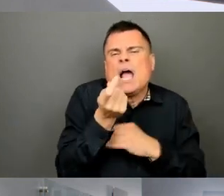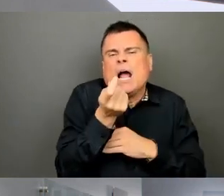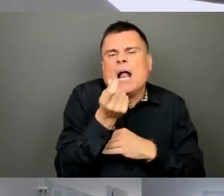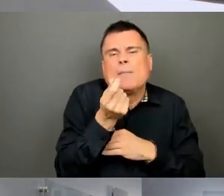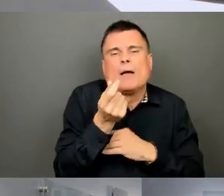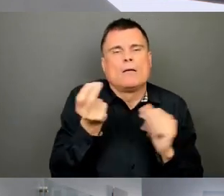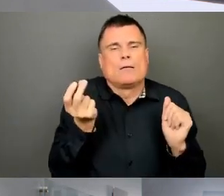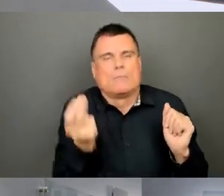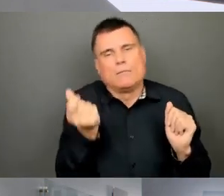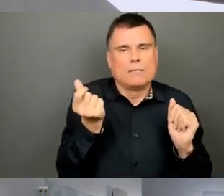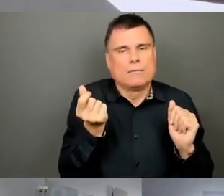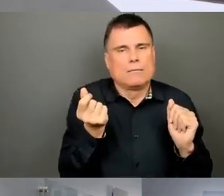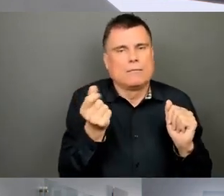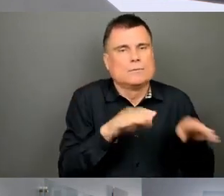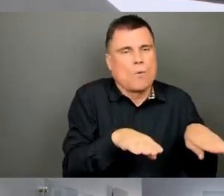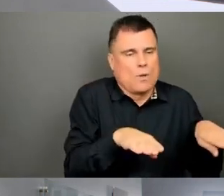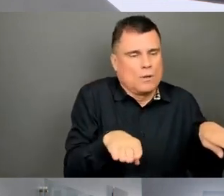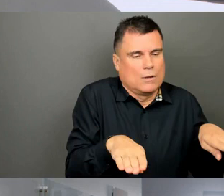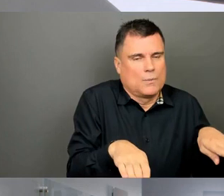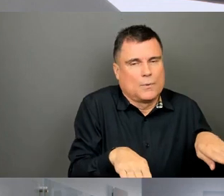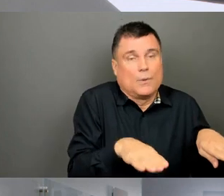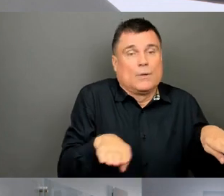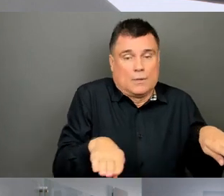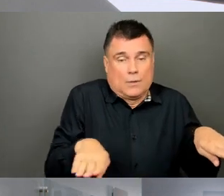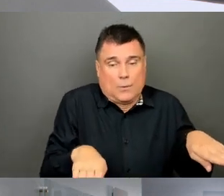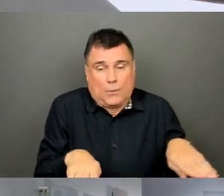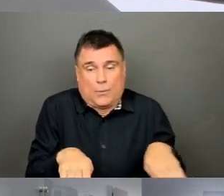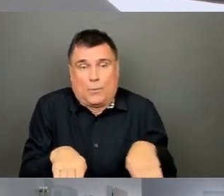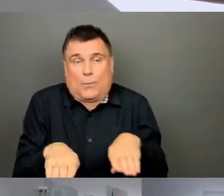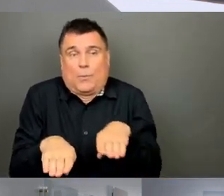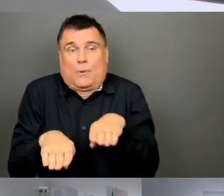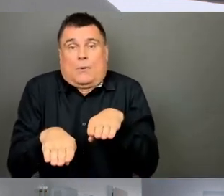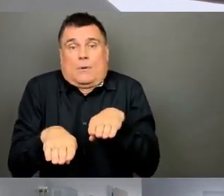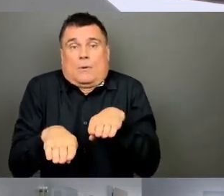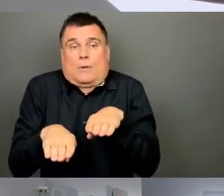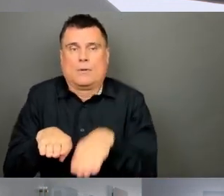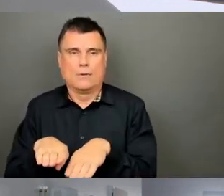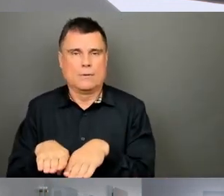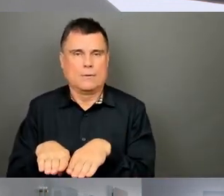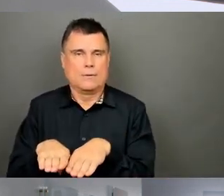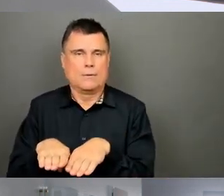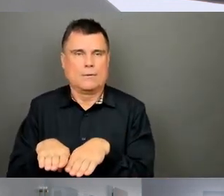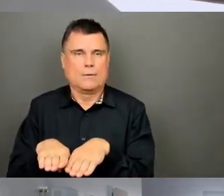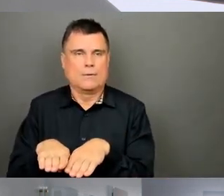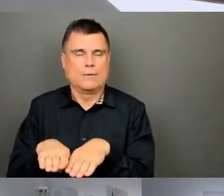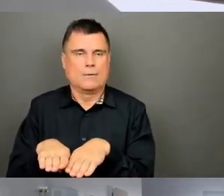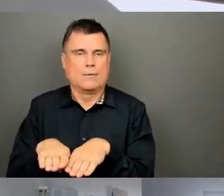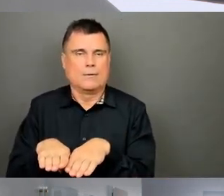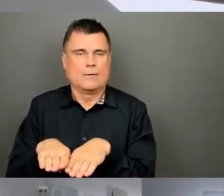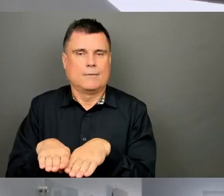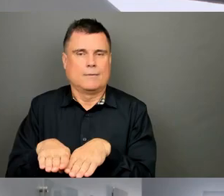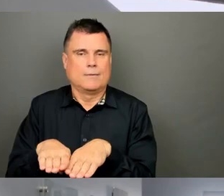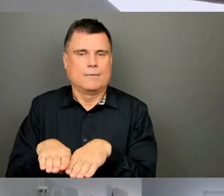Okay? But while you're hopping with the leading leg, so for instance, my right leg is hopping, and I'm dragging my left toe. All